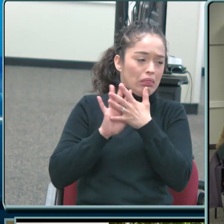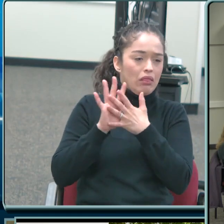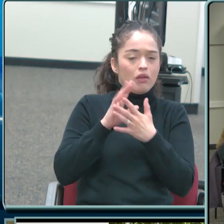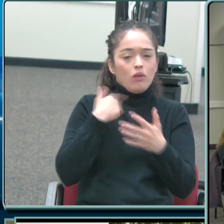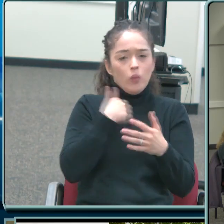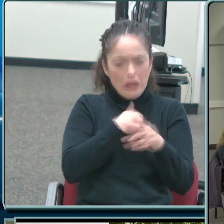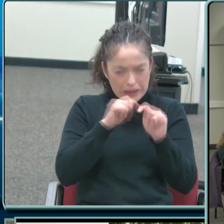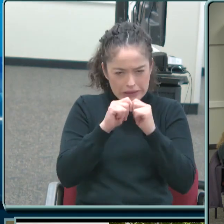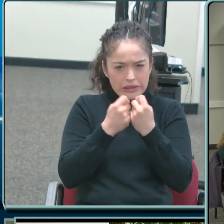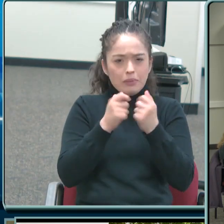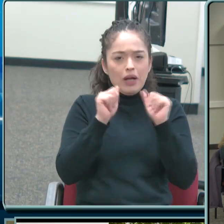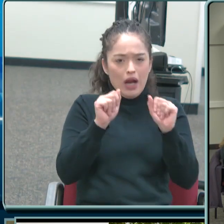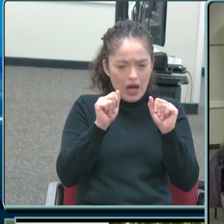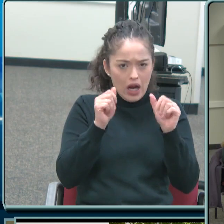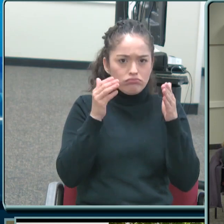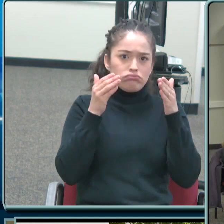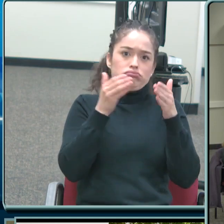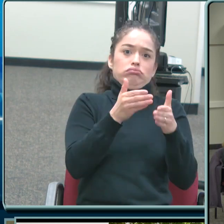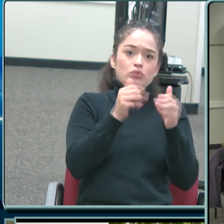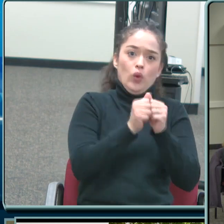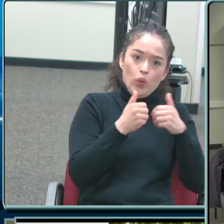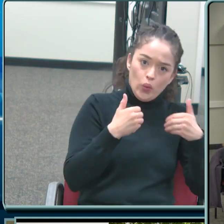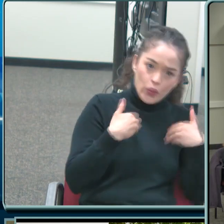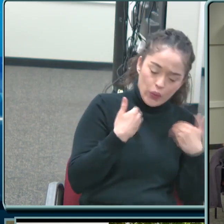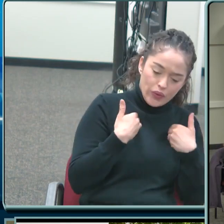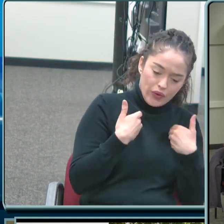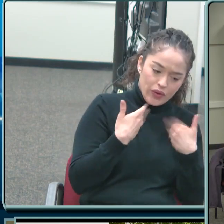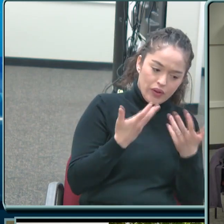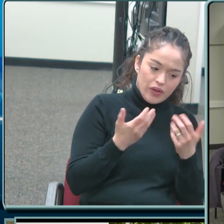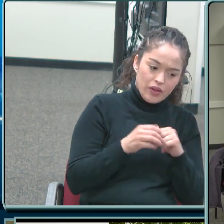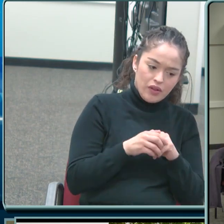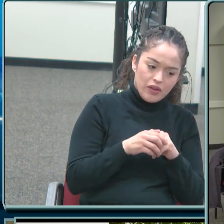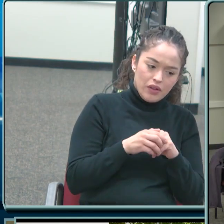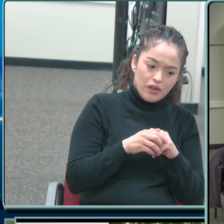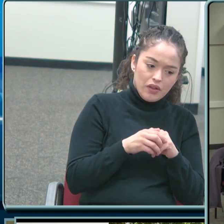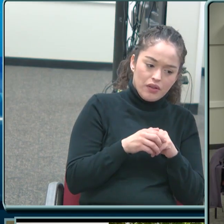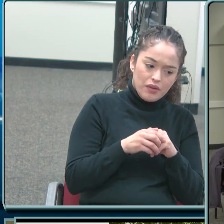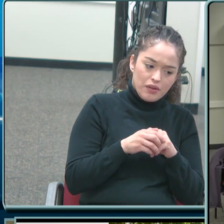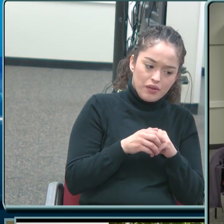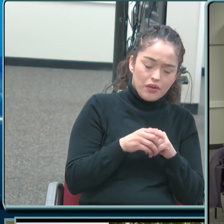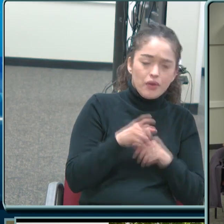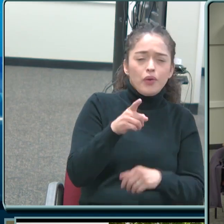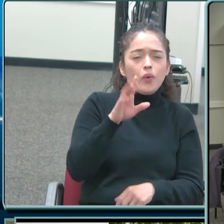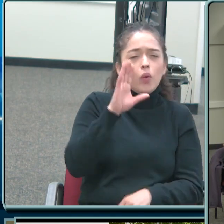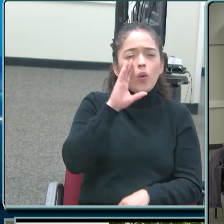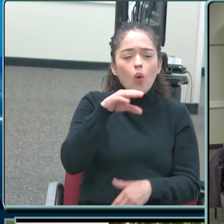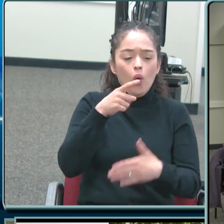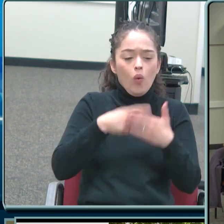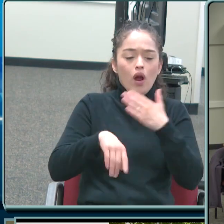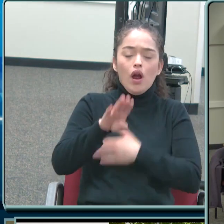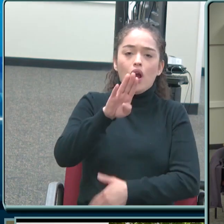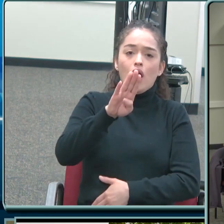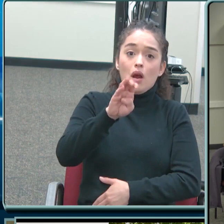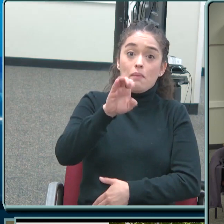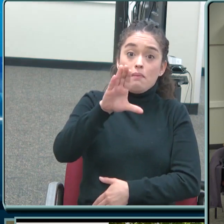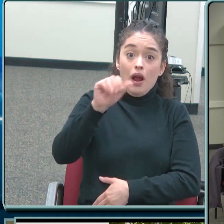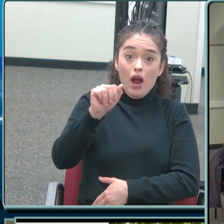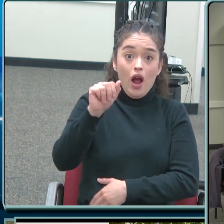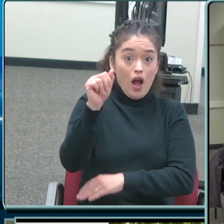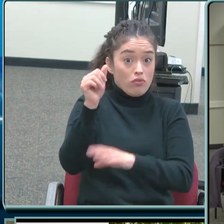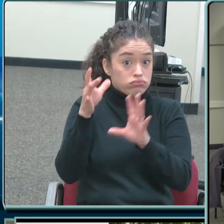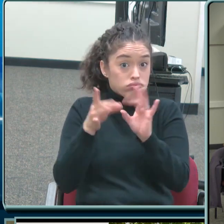to addressing the youth substance abuse. I think that you know what Becca had stated was